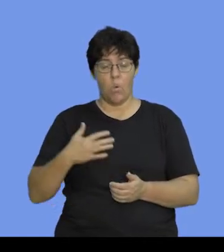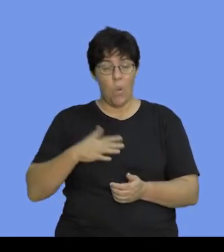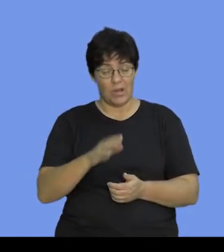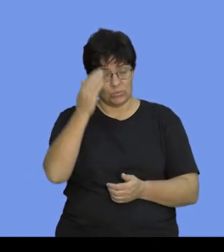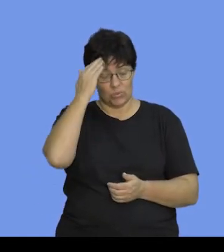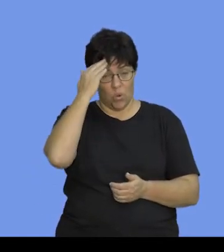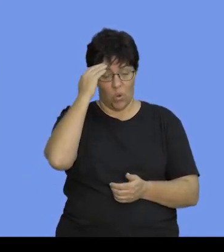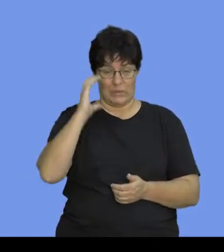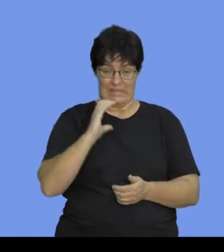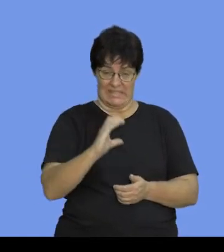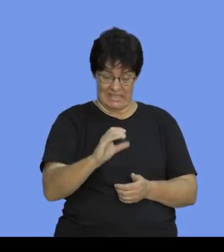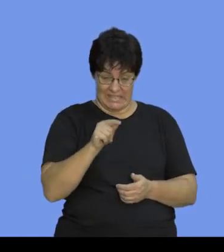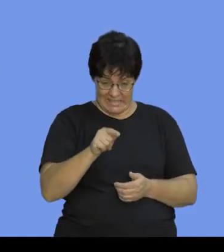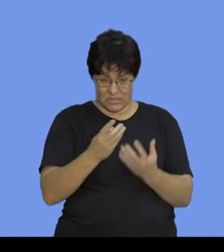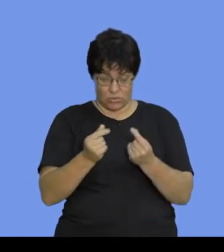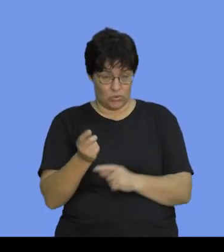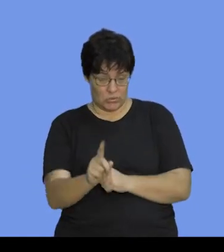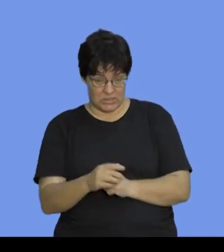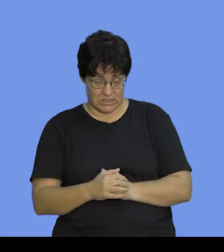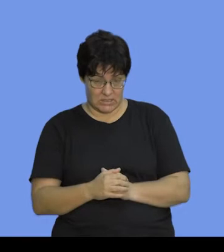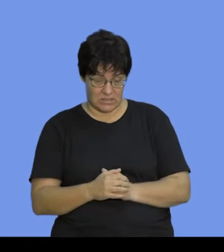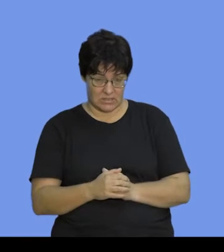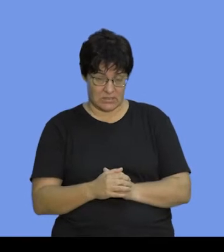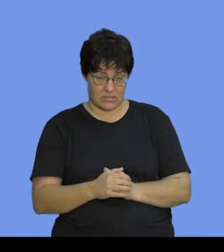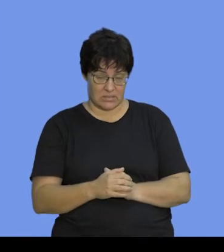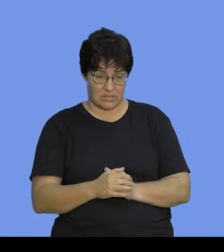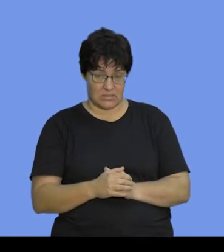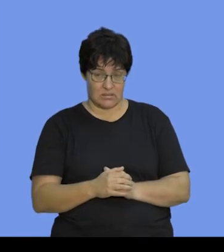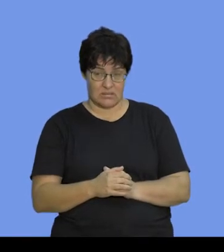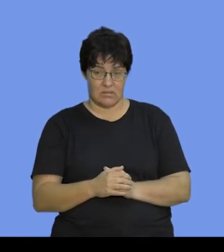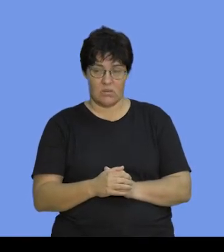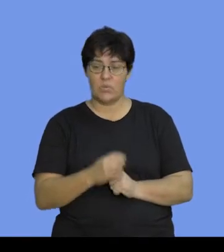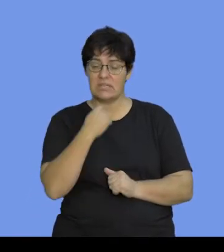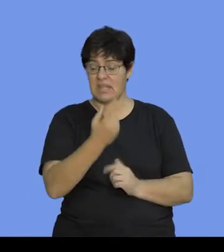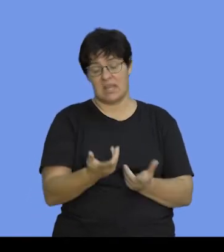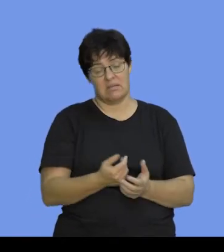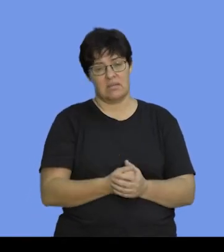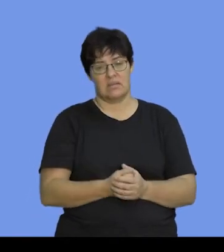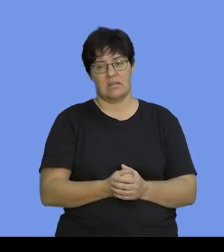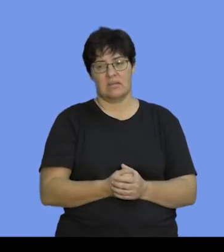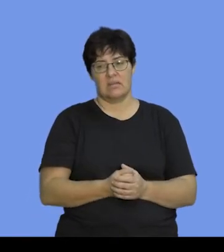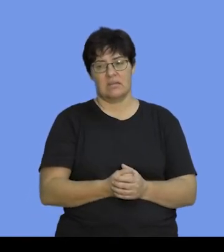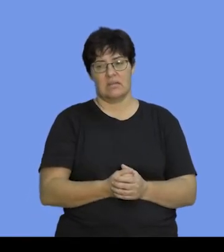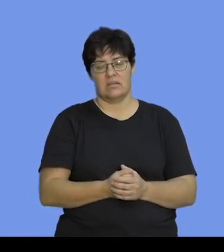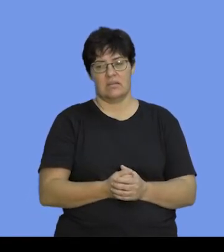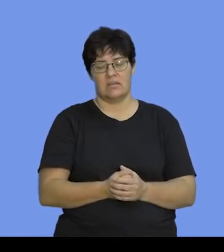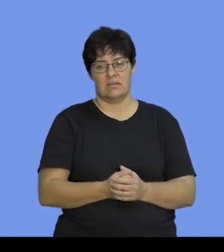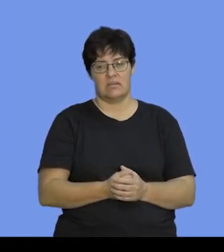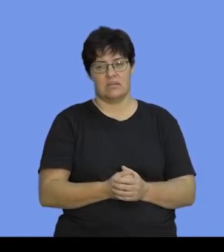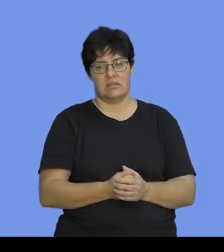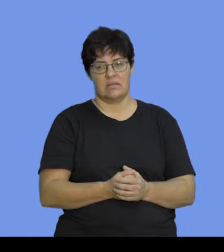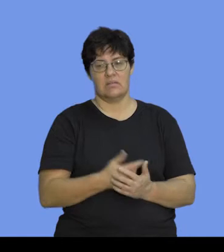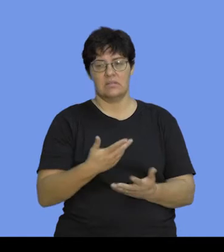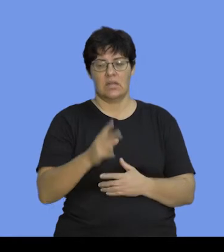the concentration of this solution, okay? We are saying that, for argument's sake, let's say this